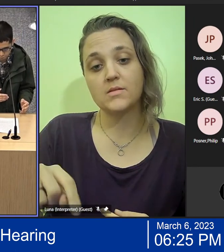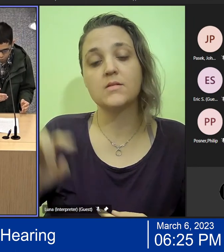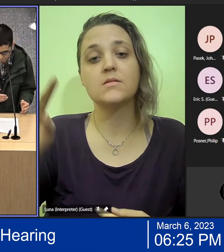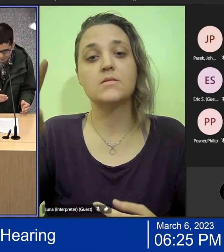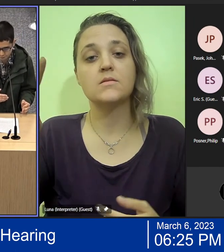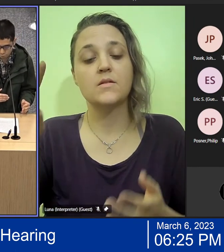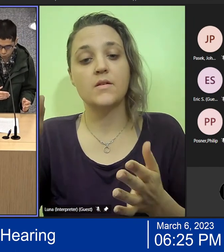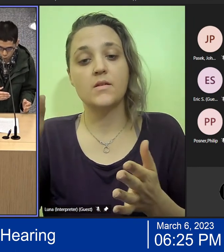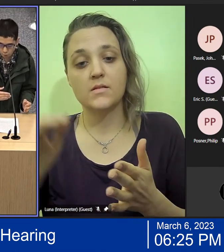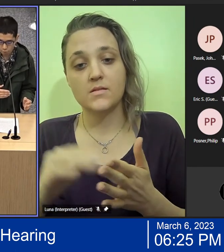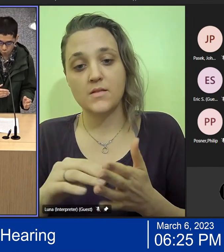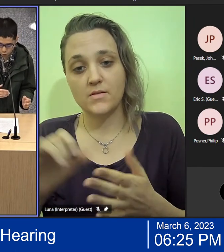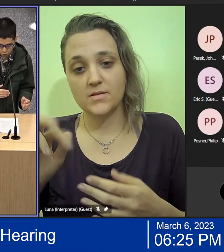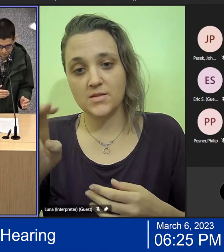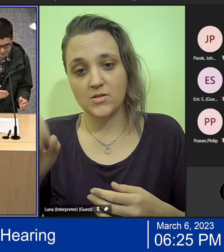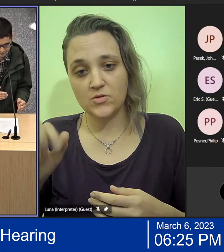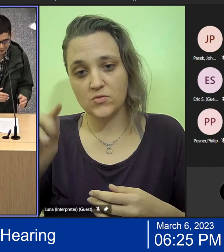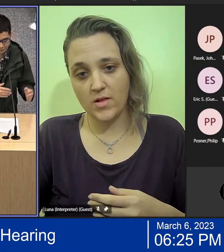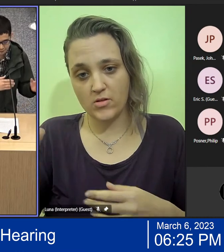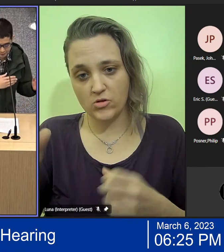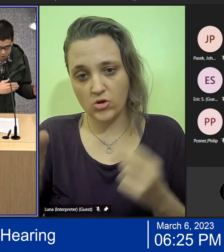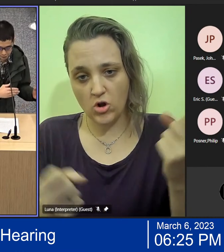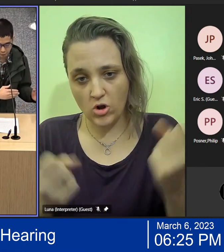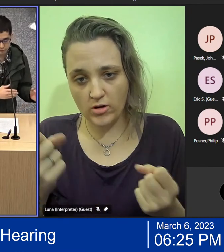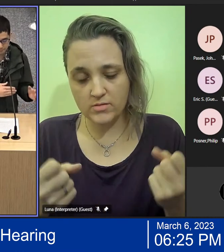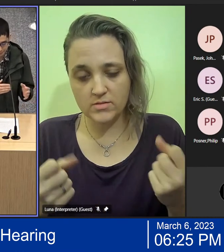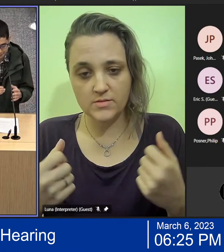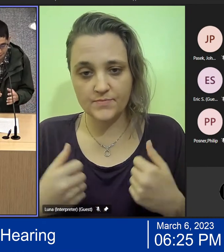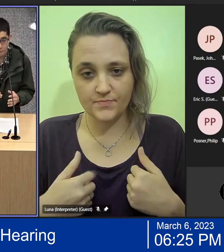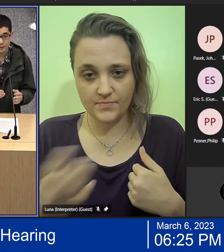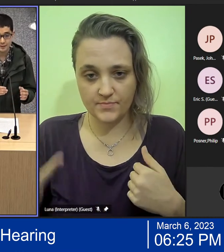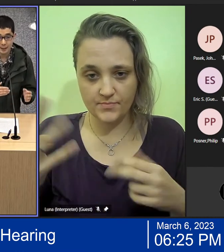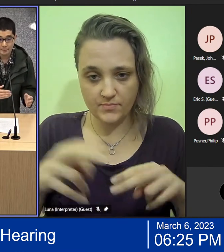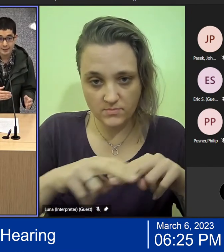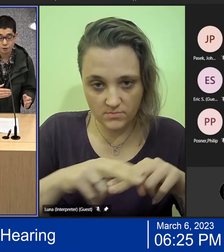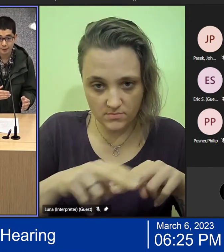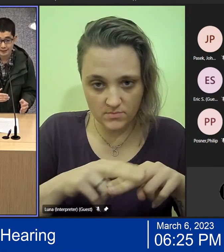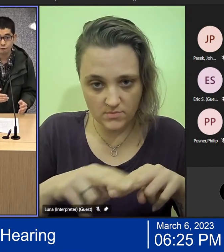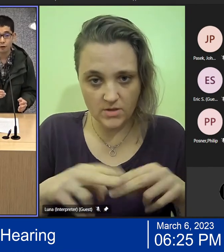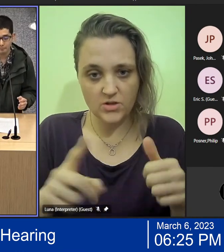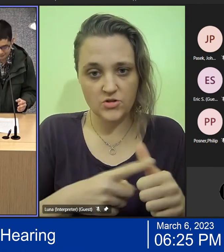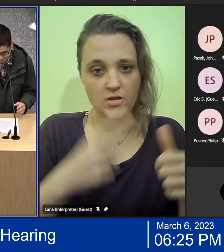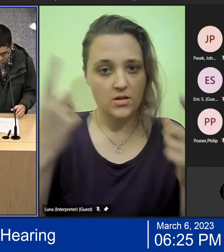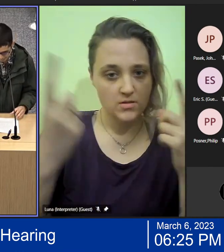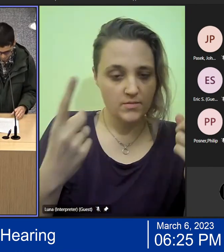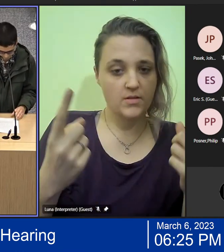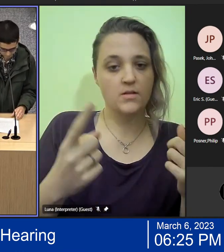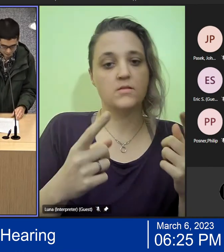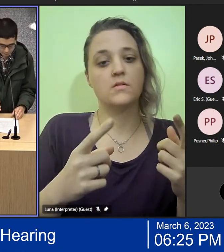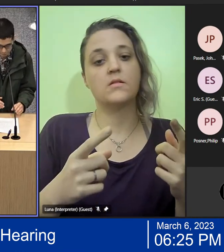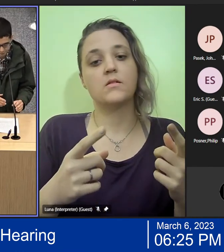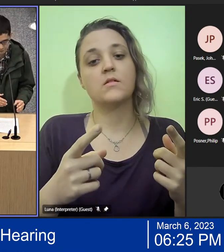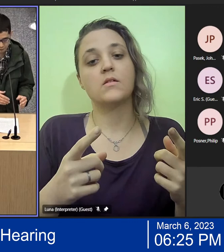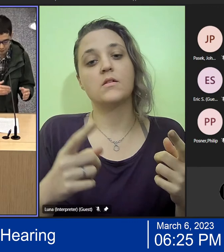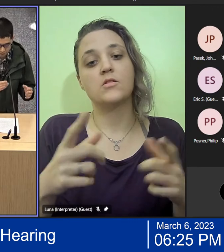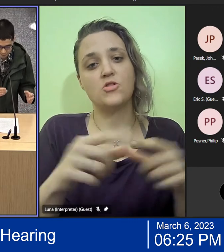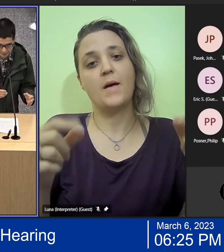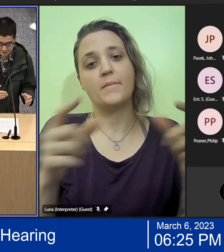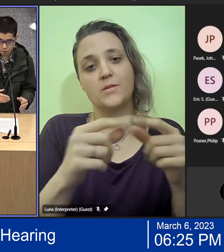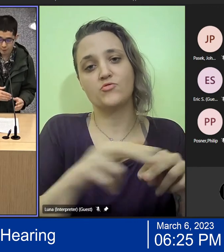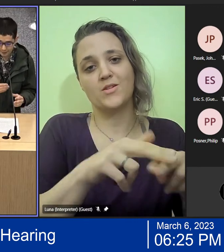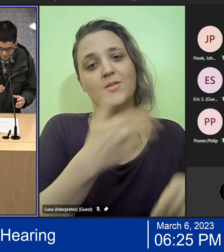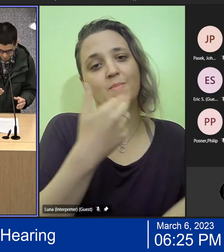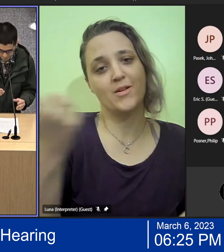7000 series rail cards we have to wait long for trains I've initially contemplating the Japanese